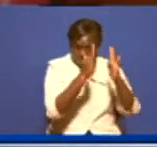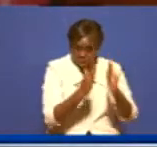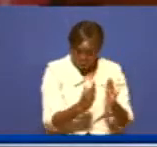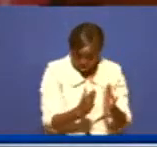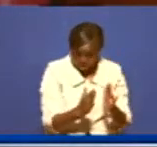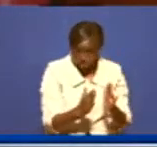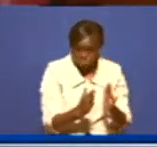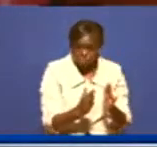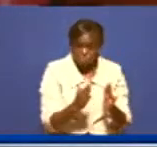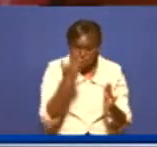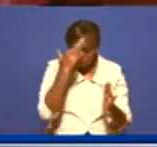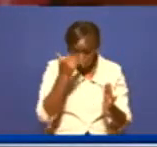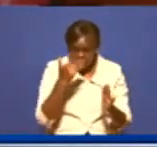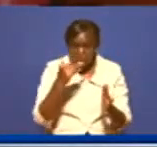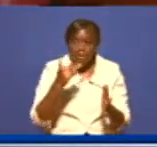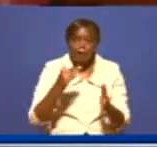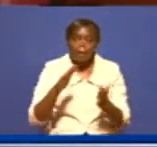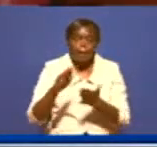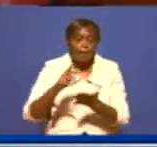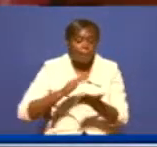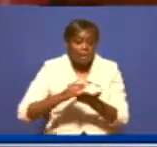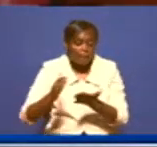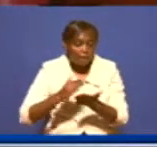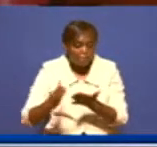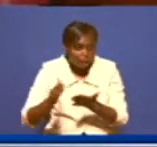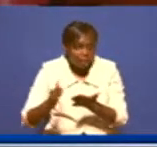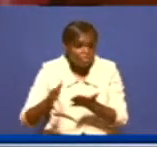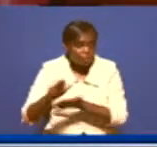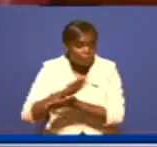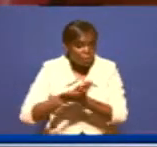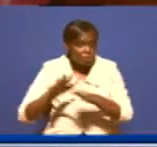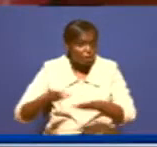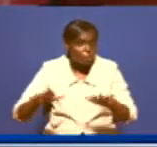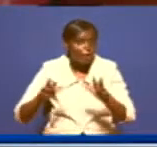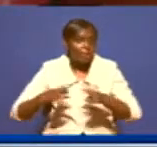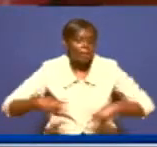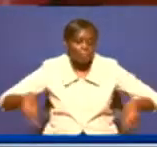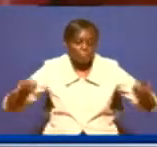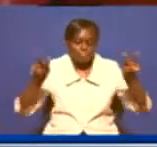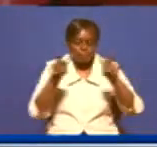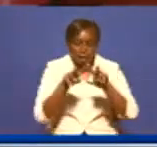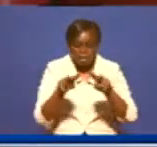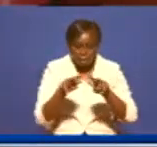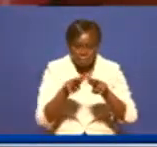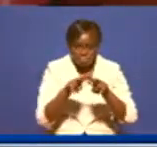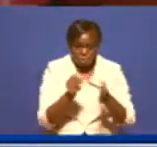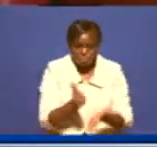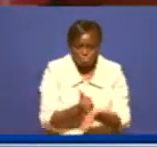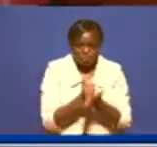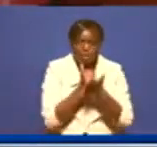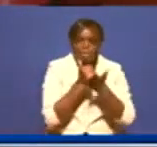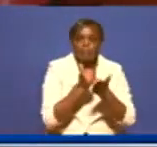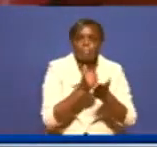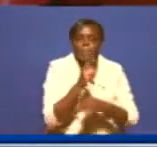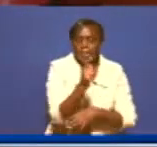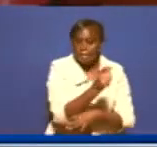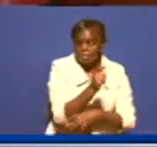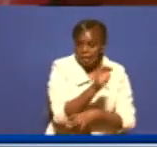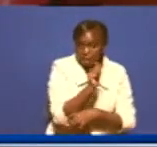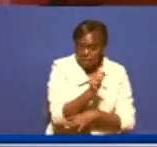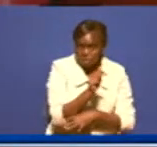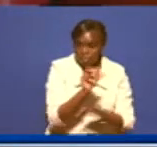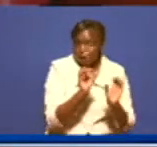based on market values. That then will help the tenants, because